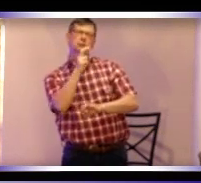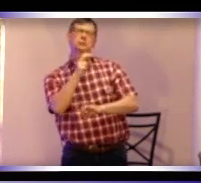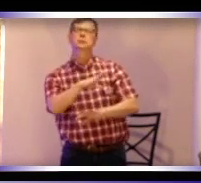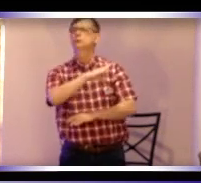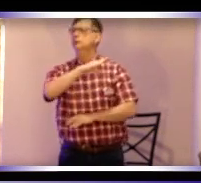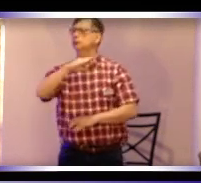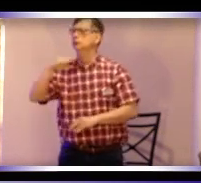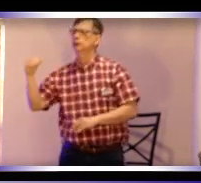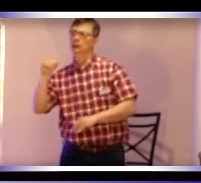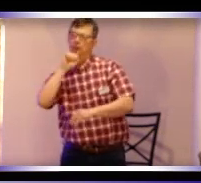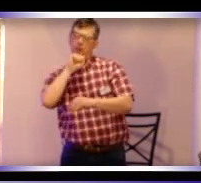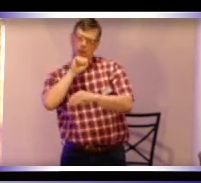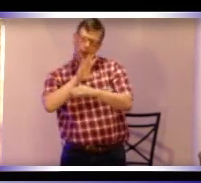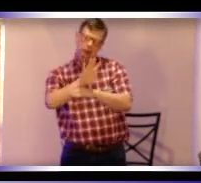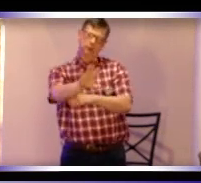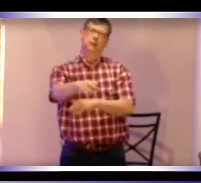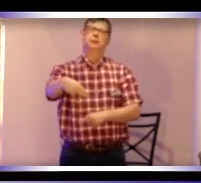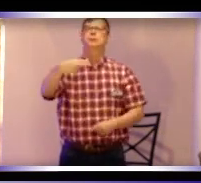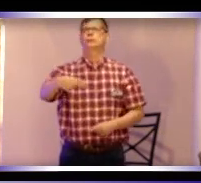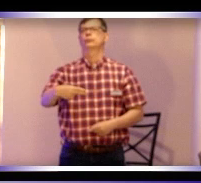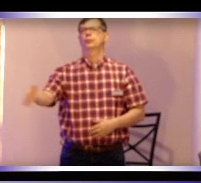And exhaling from our body